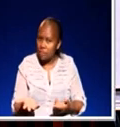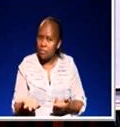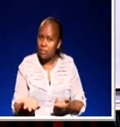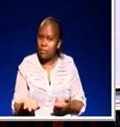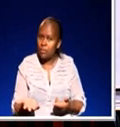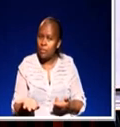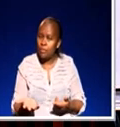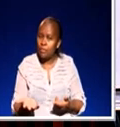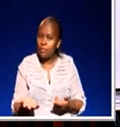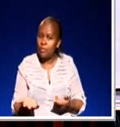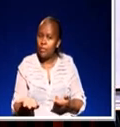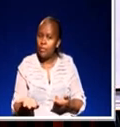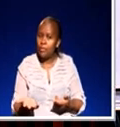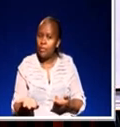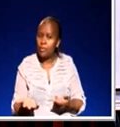And